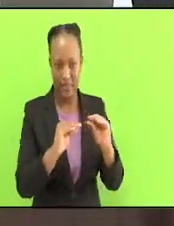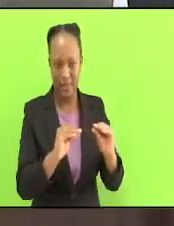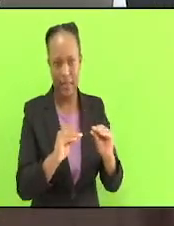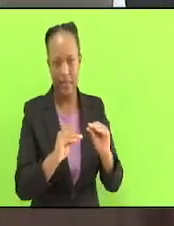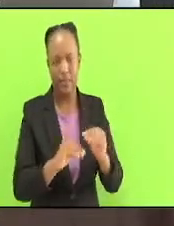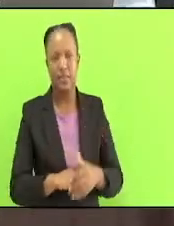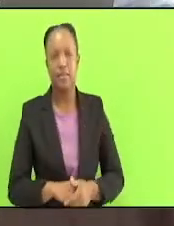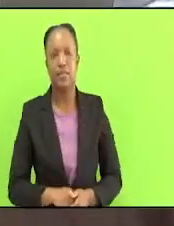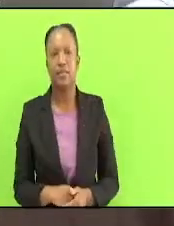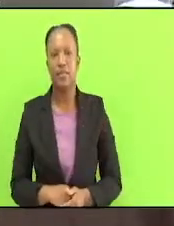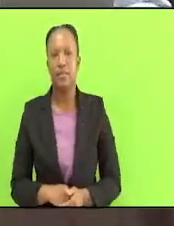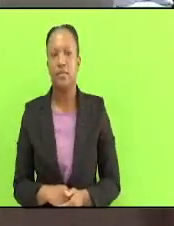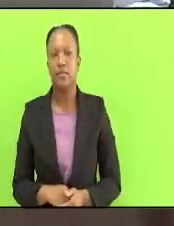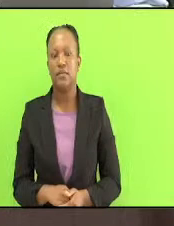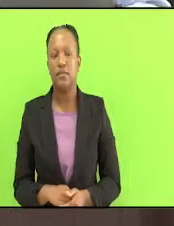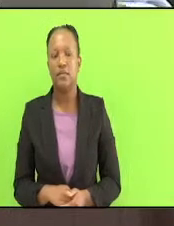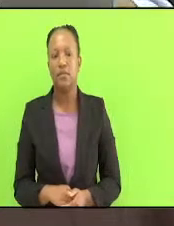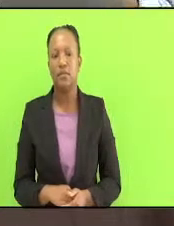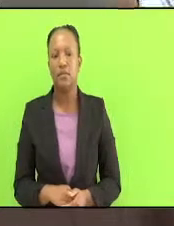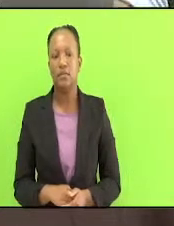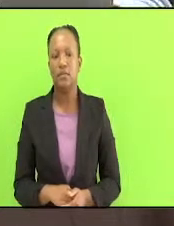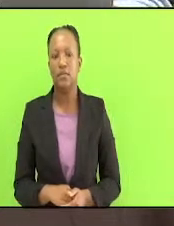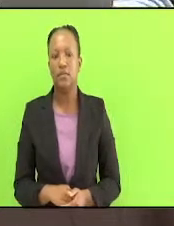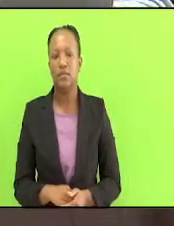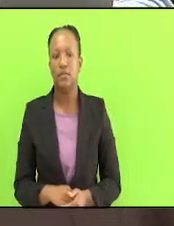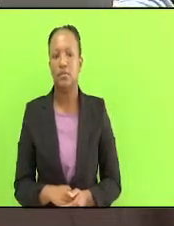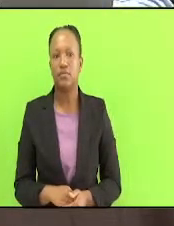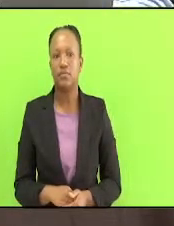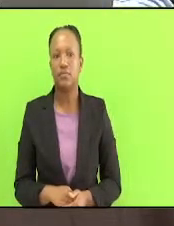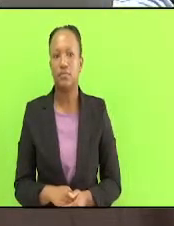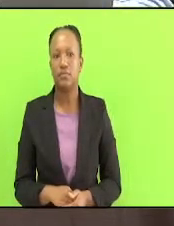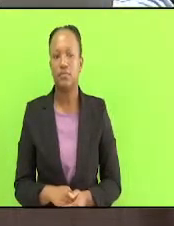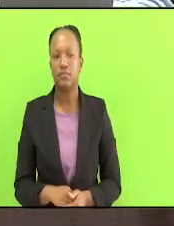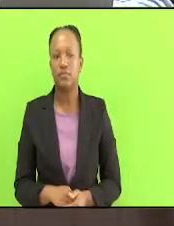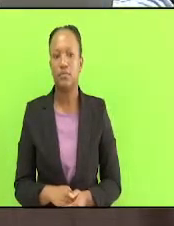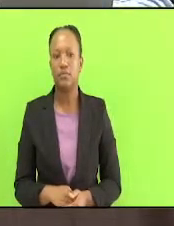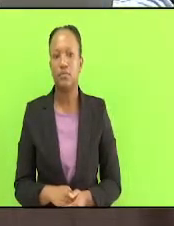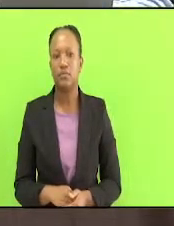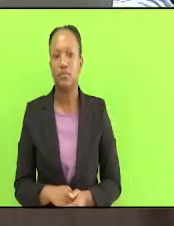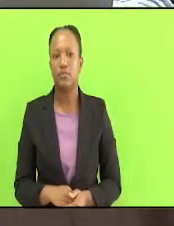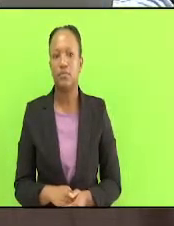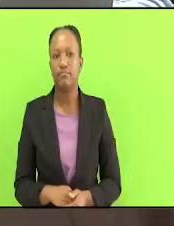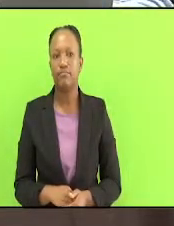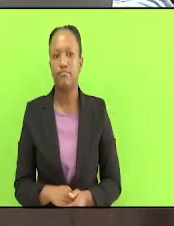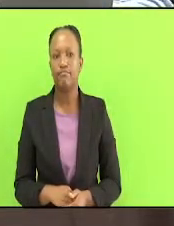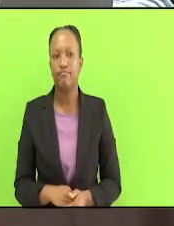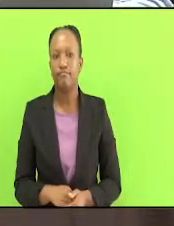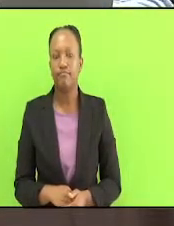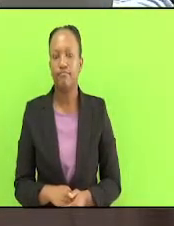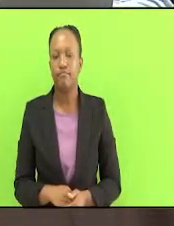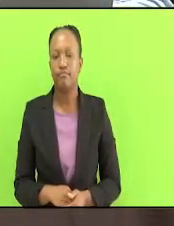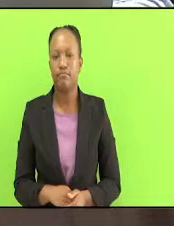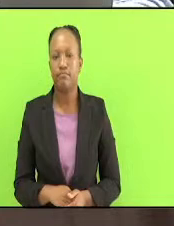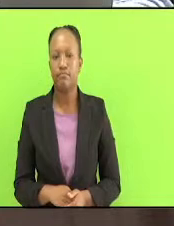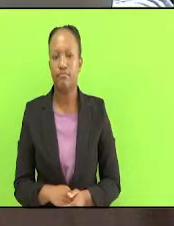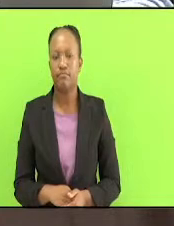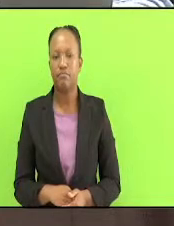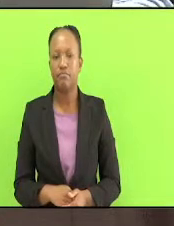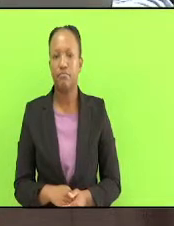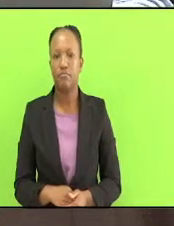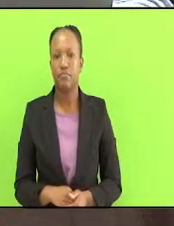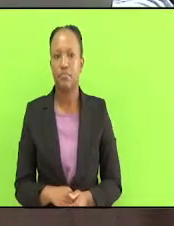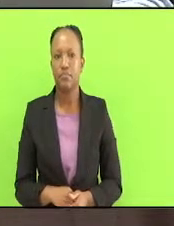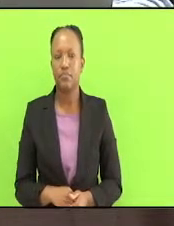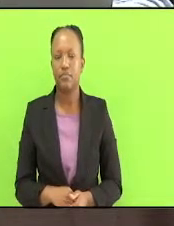such public hearings, to please workshop our people about the impact of climate